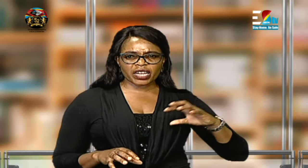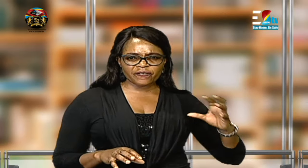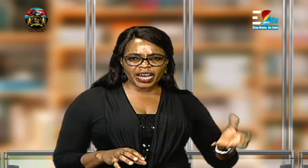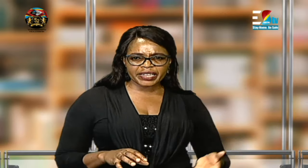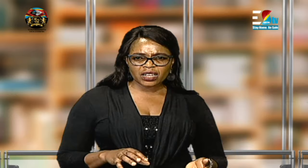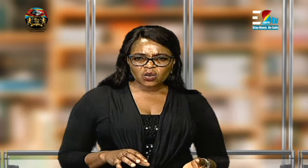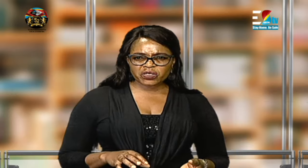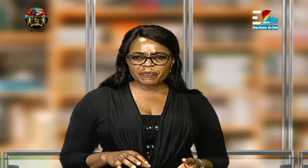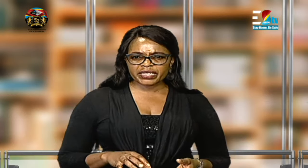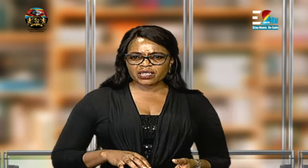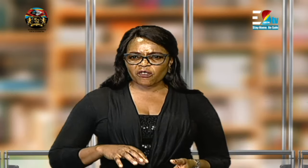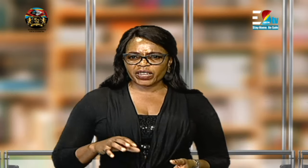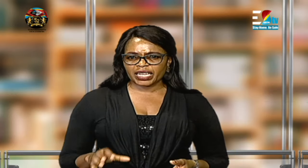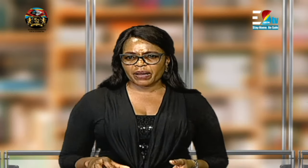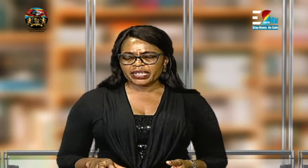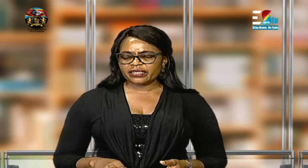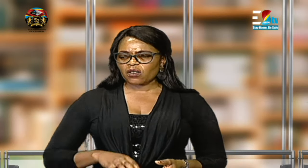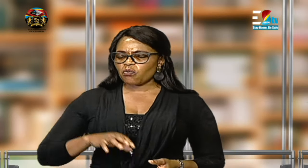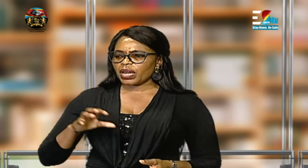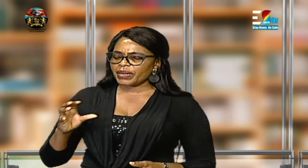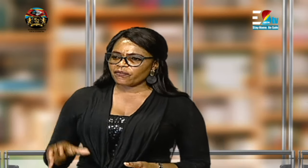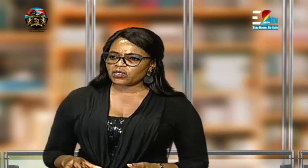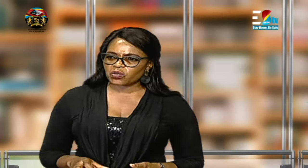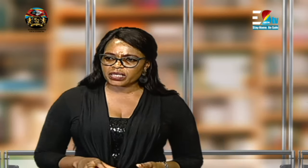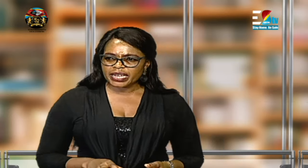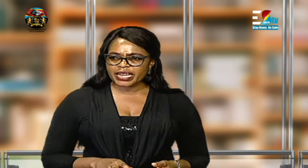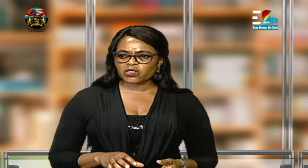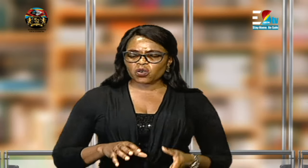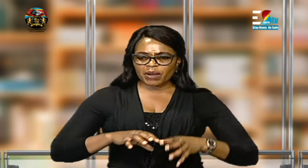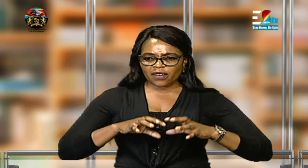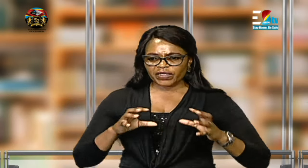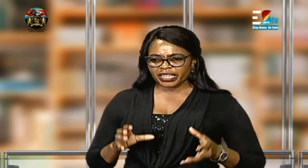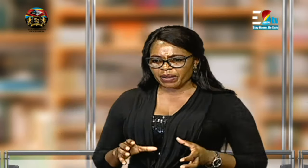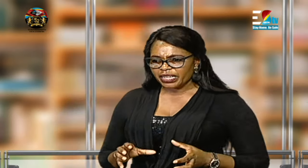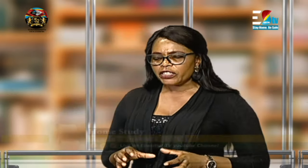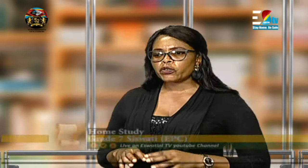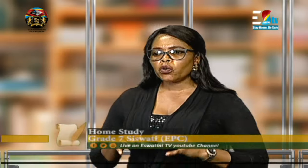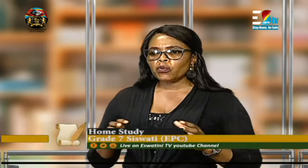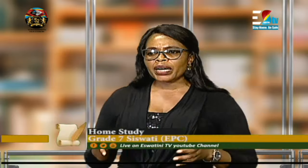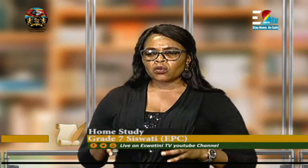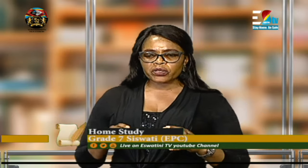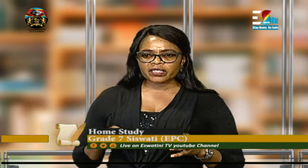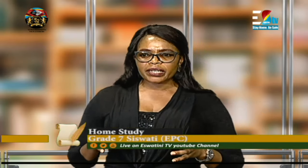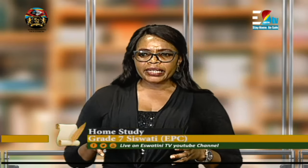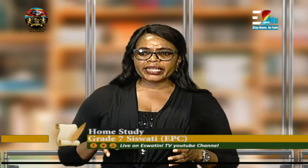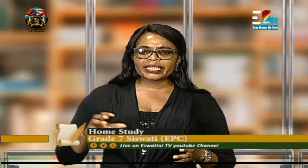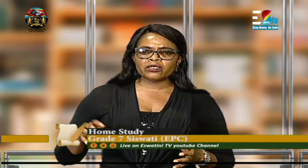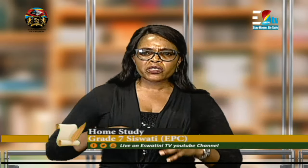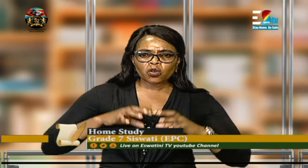usebenzise bokhefane usebenzise bofeleba siyakhumbula phela mfundzi ukuthi nasikhuluma ngafeleba sikhuluma